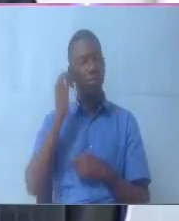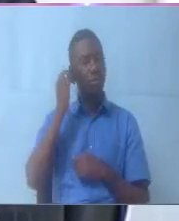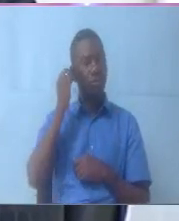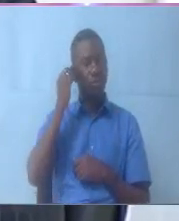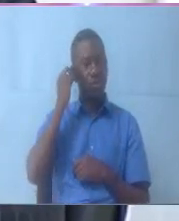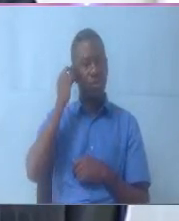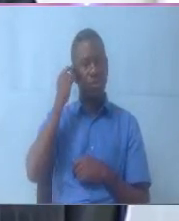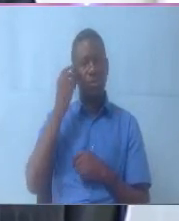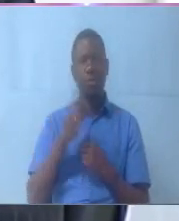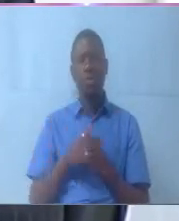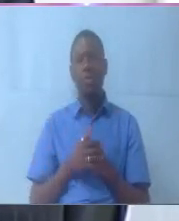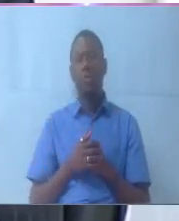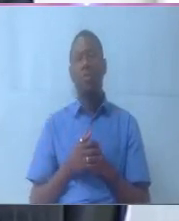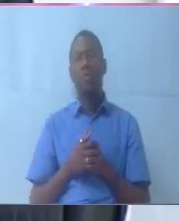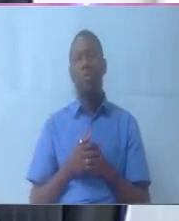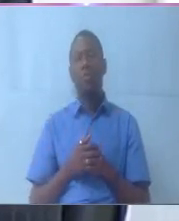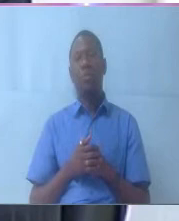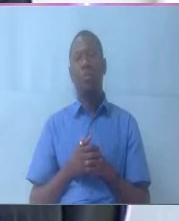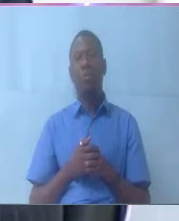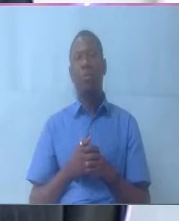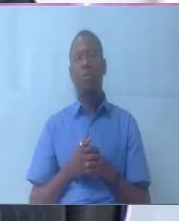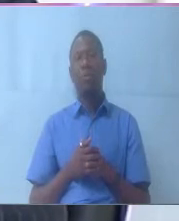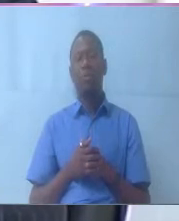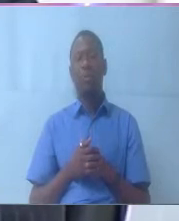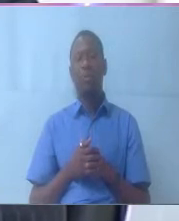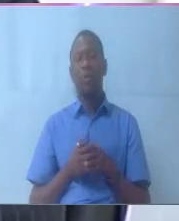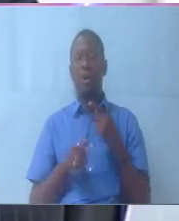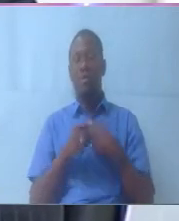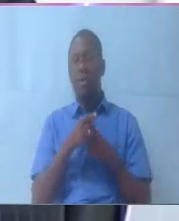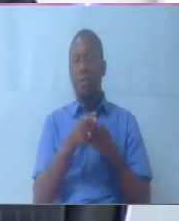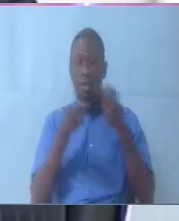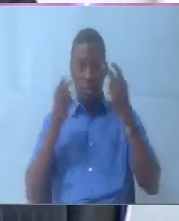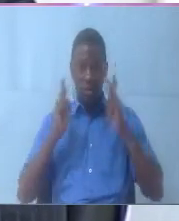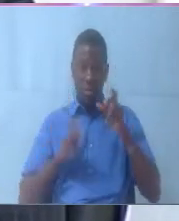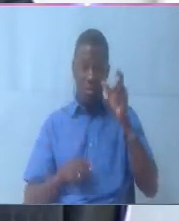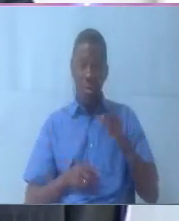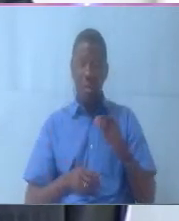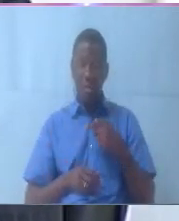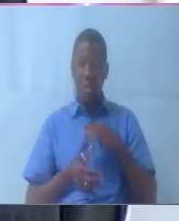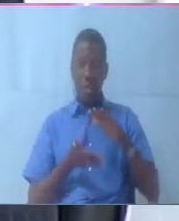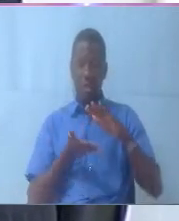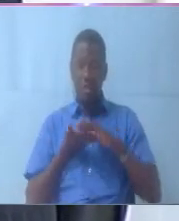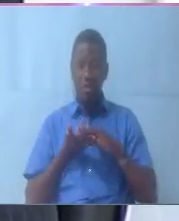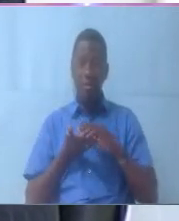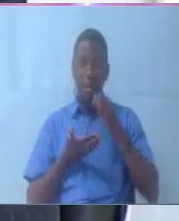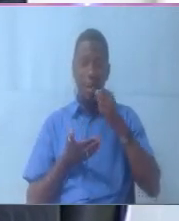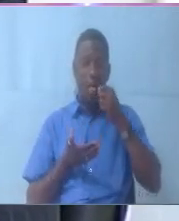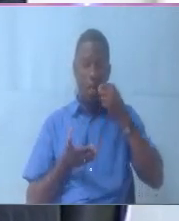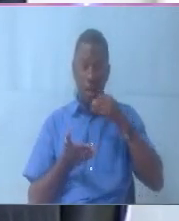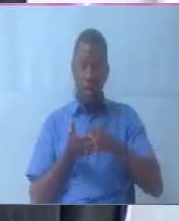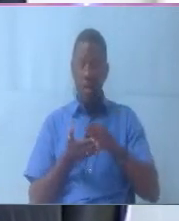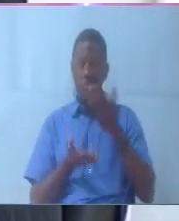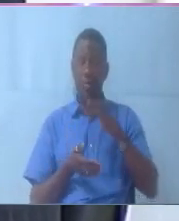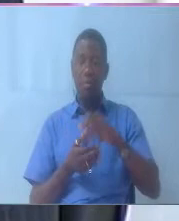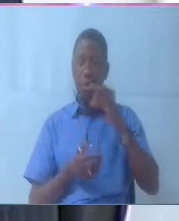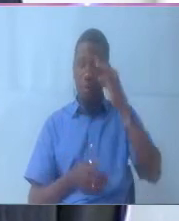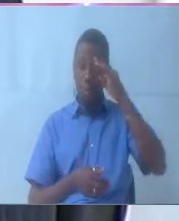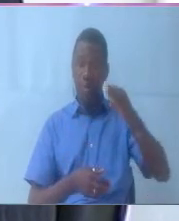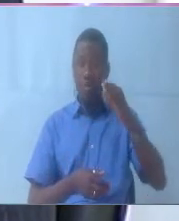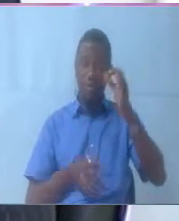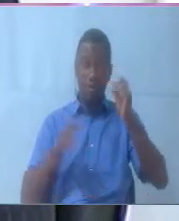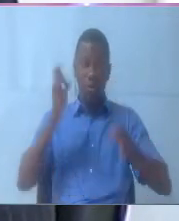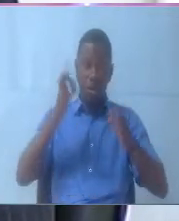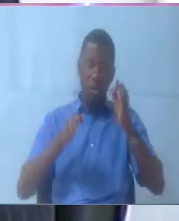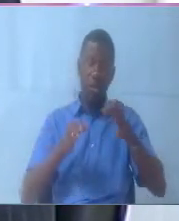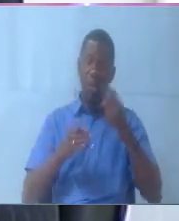wolto amantambino amansilo soto katambi. He then received a letter from the Ministry of Justice Anata letter soto membota minister bundala memmarta kitol